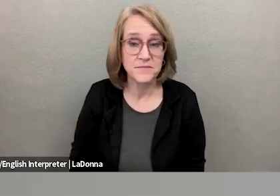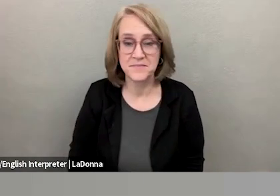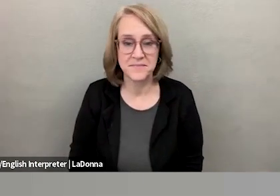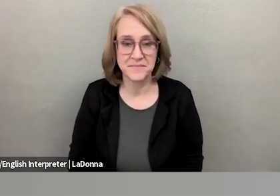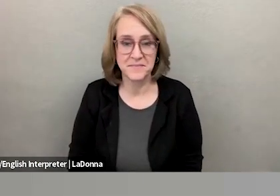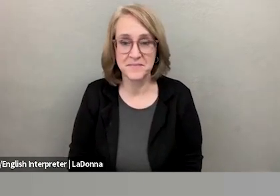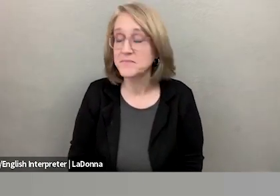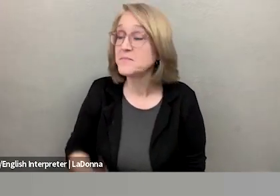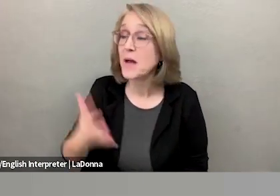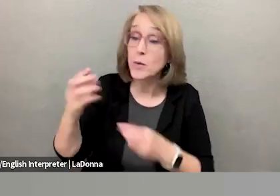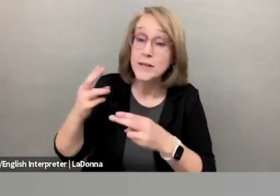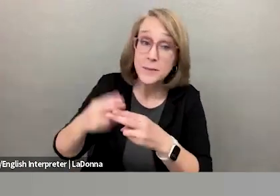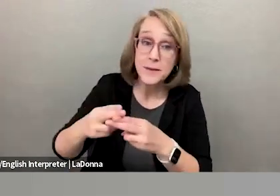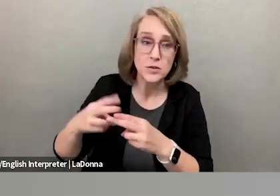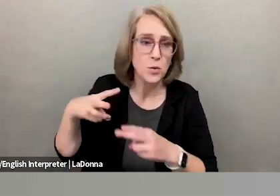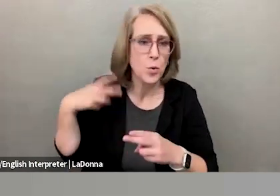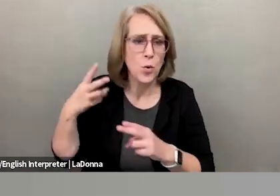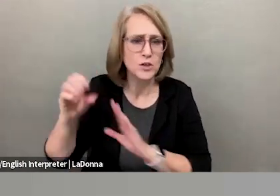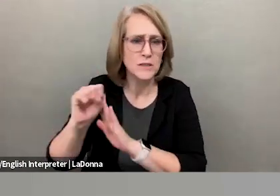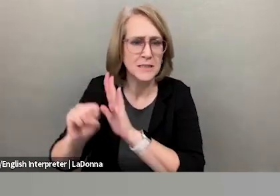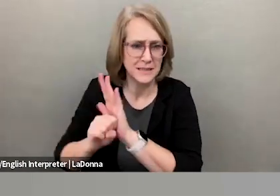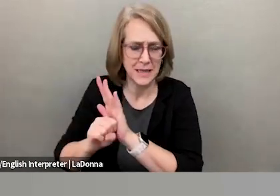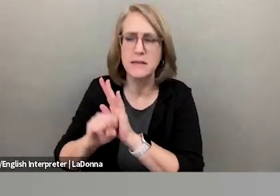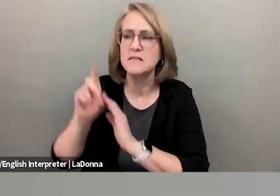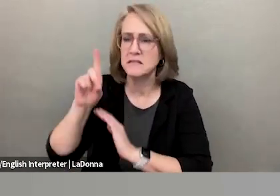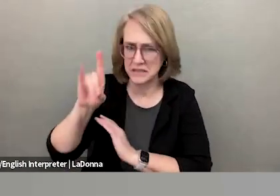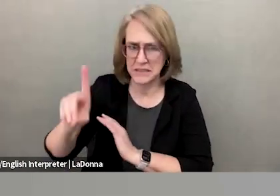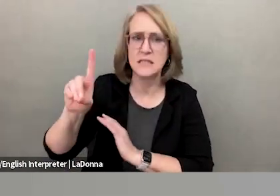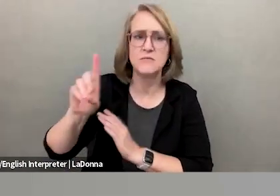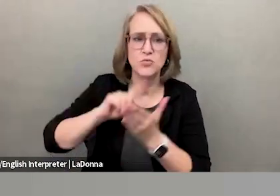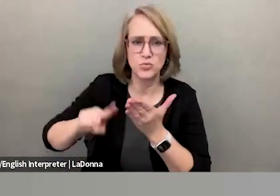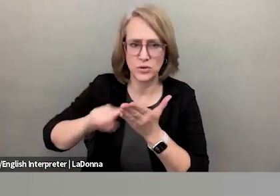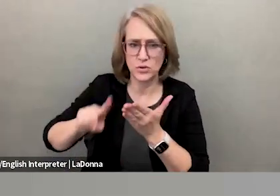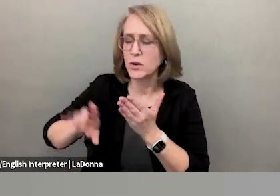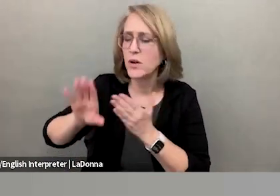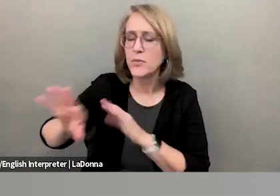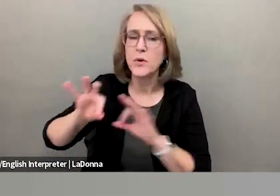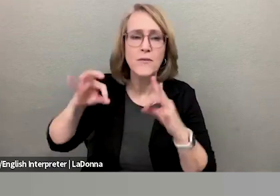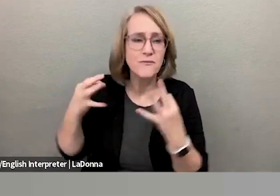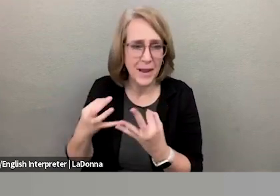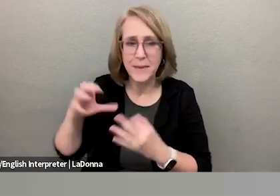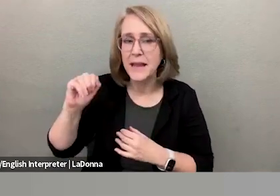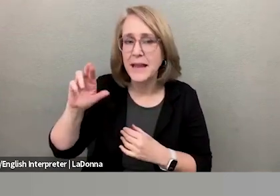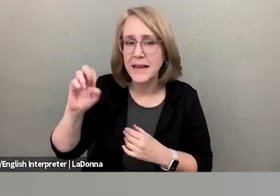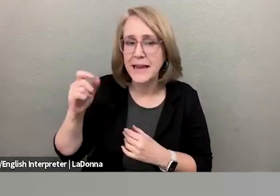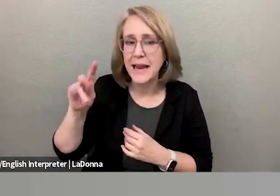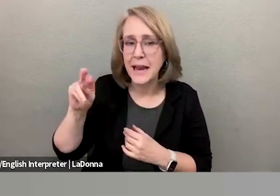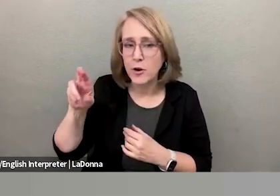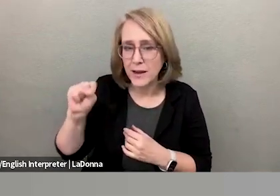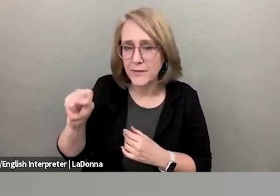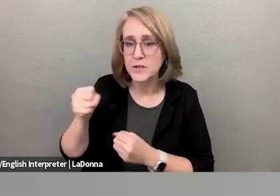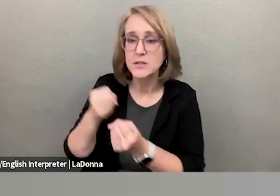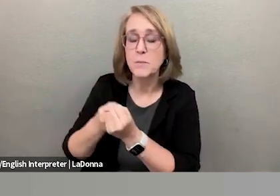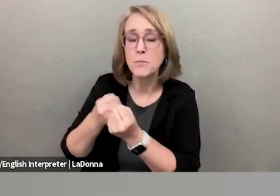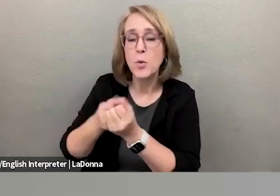I also just wanted to mention that Washington State, I think, has done some research that showing around their family caregiver support program and impacts on Medicaid spending